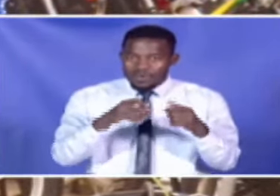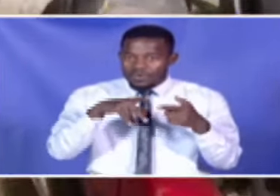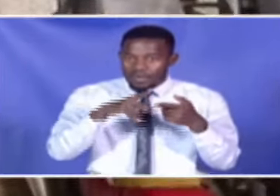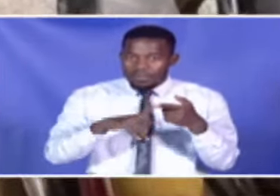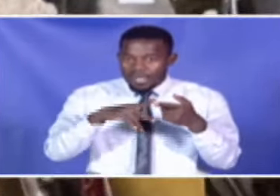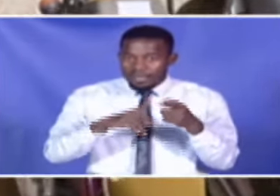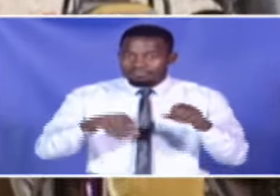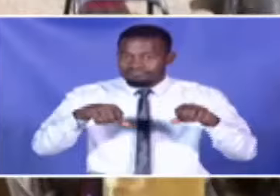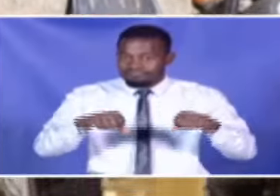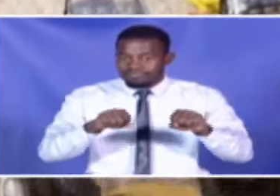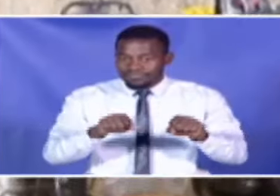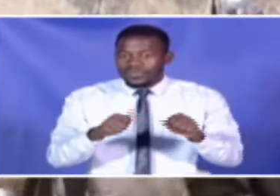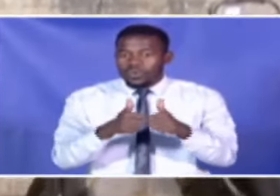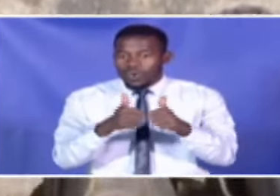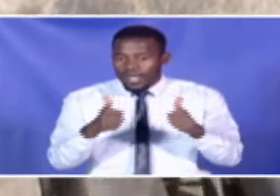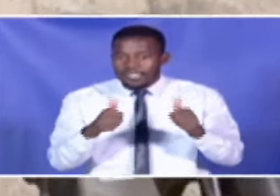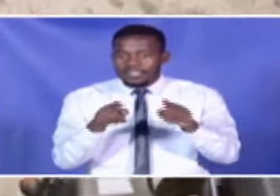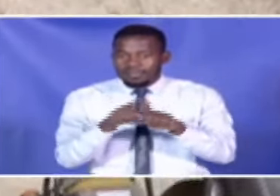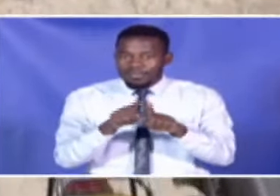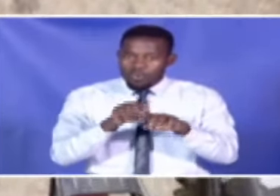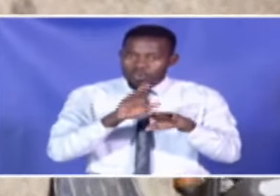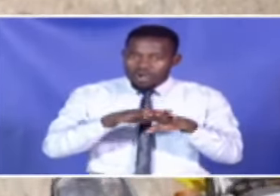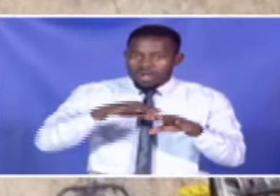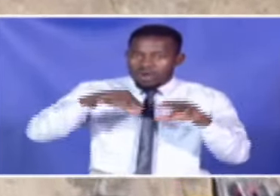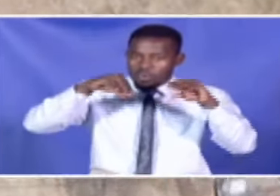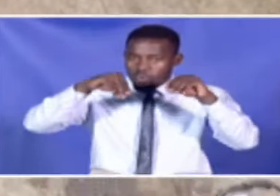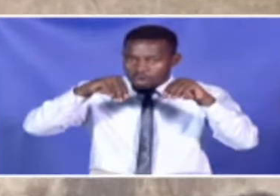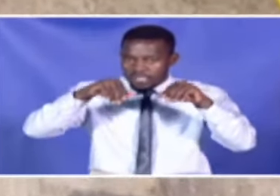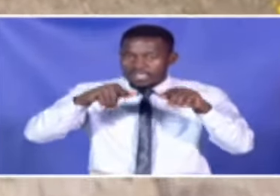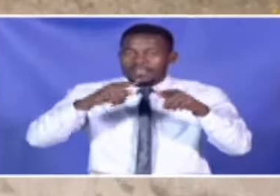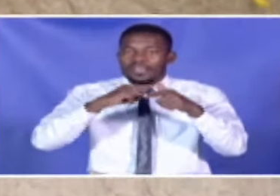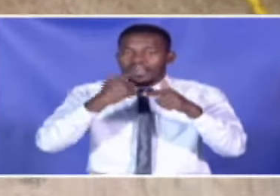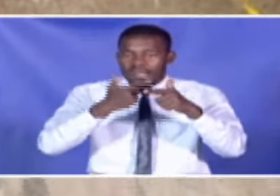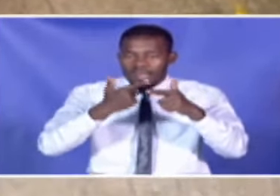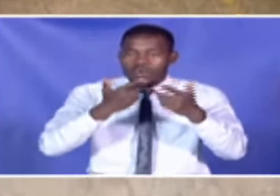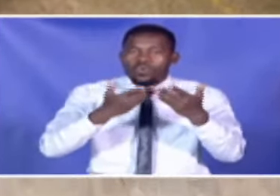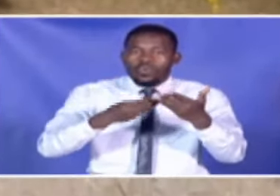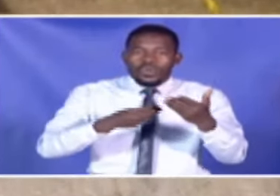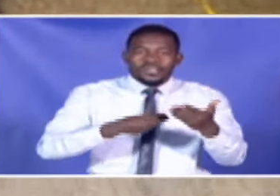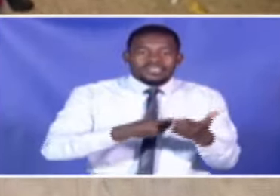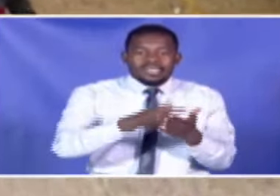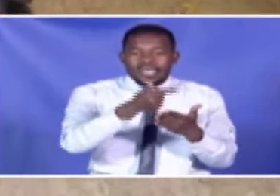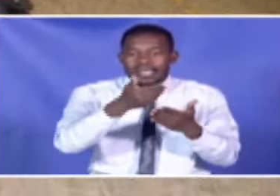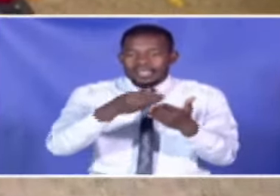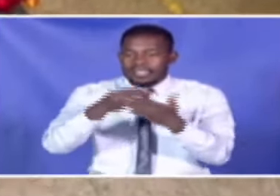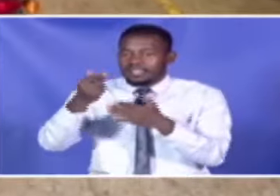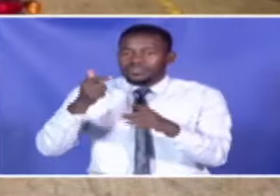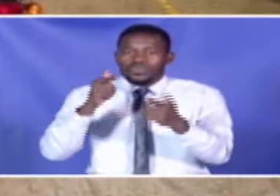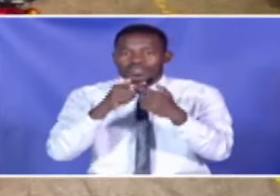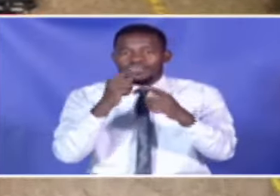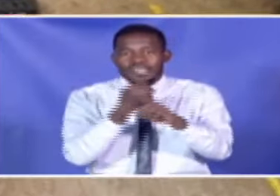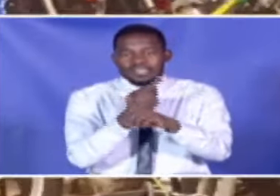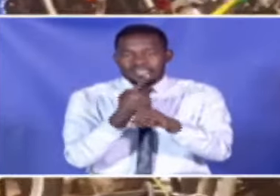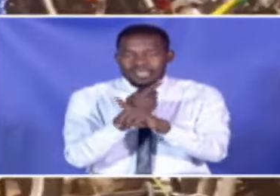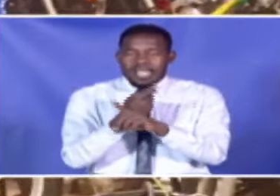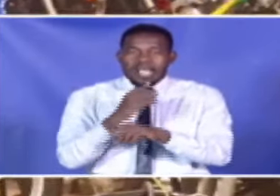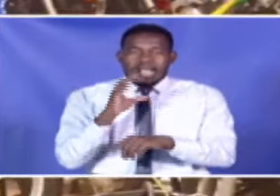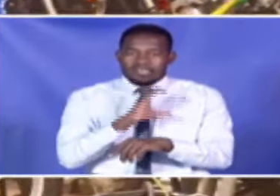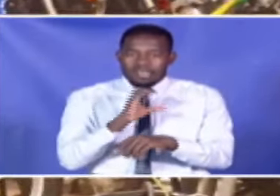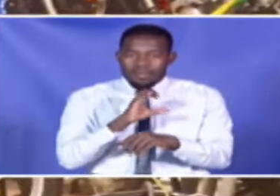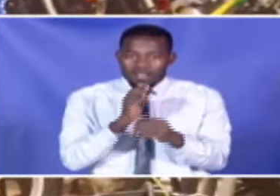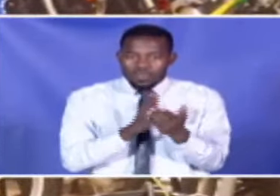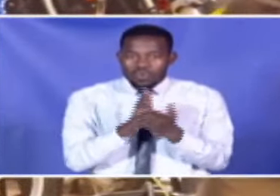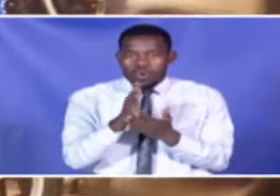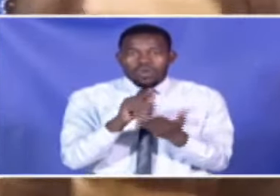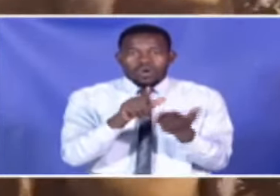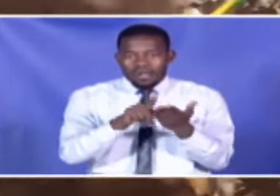good quality spare parts. So from there, we are able to sell these assets to customers on loan. Is a lot of customers are